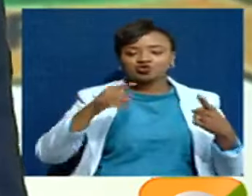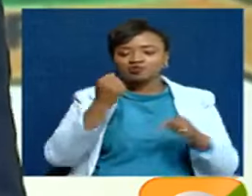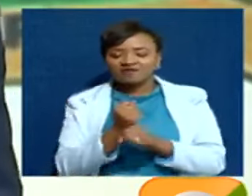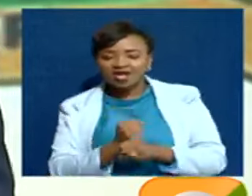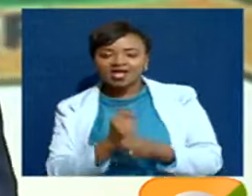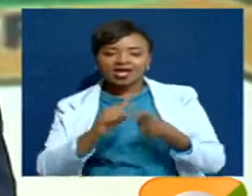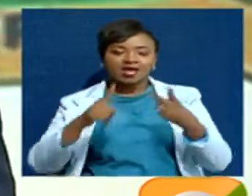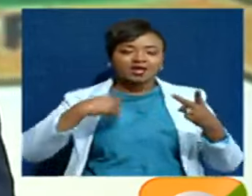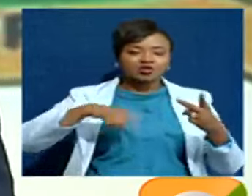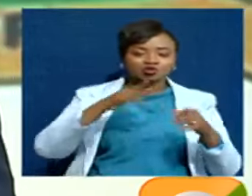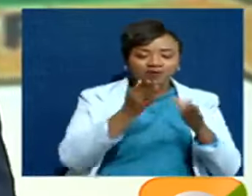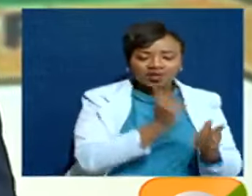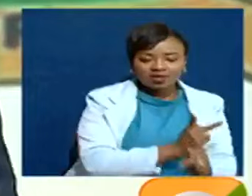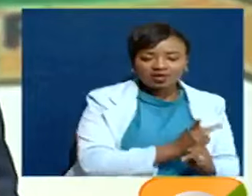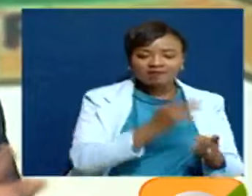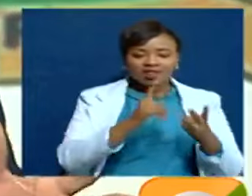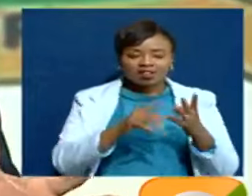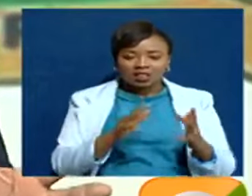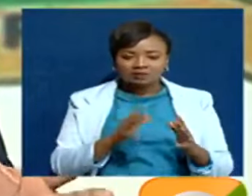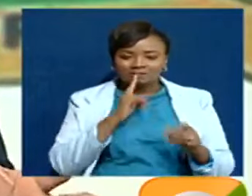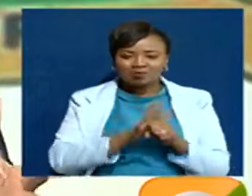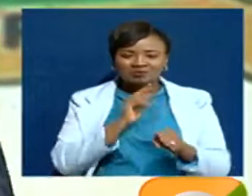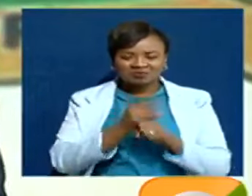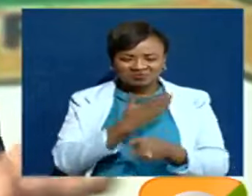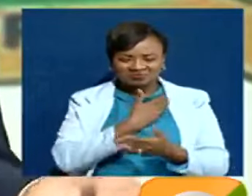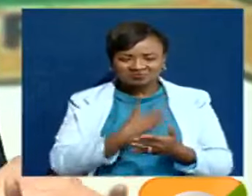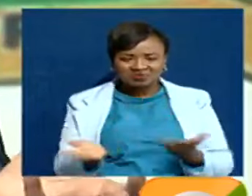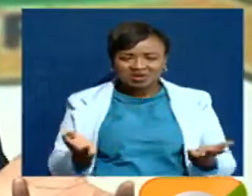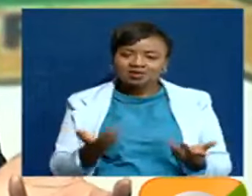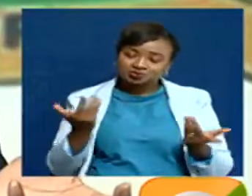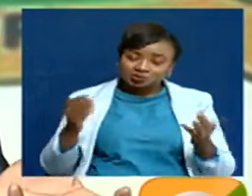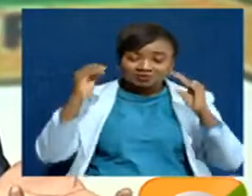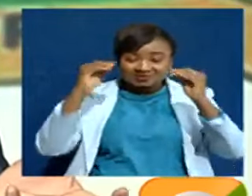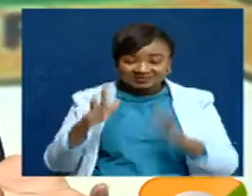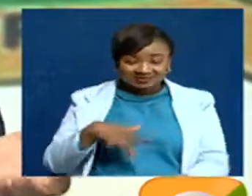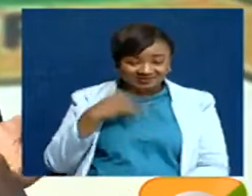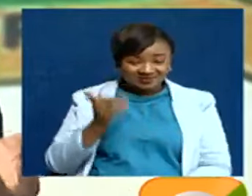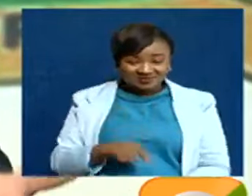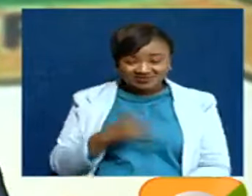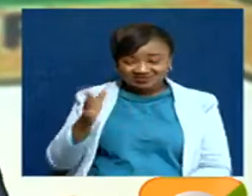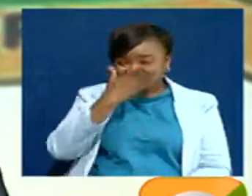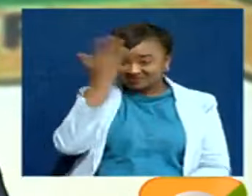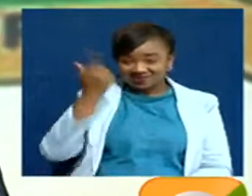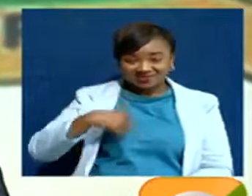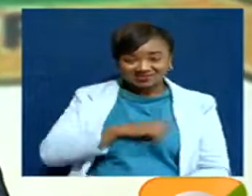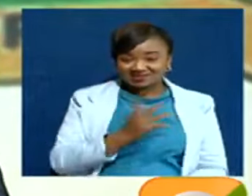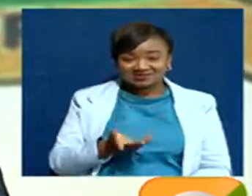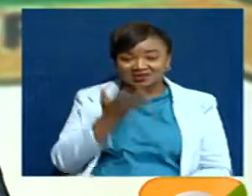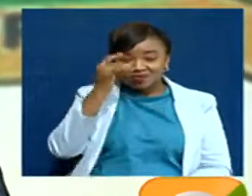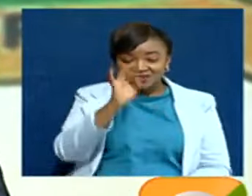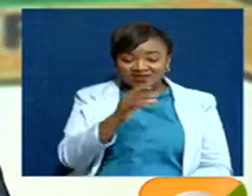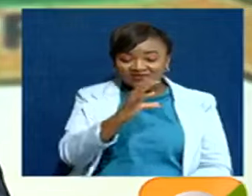know, all these things. So teachers feared that their issues will be forgotten. Okay. Because if you can withdraw what is in the